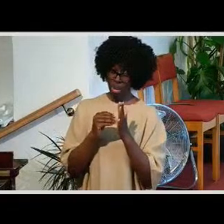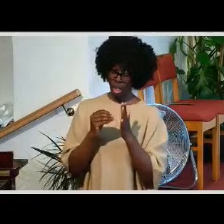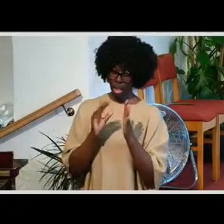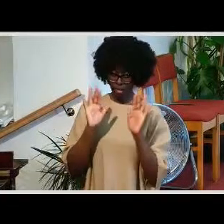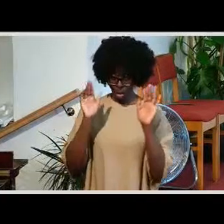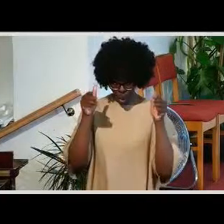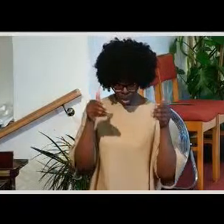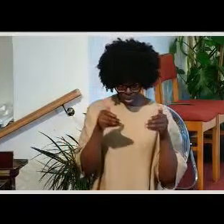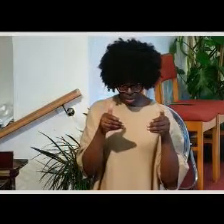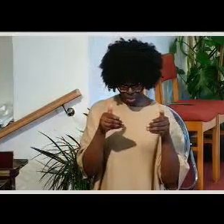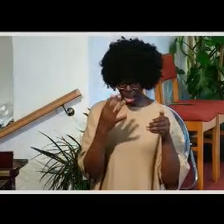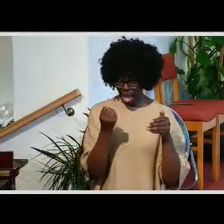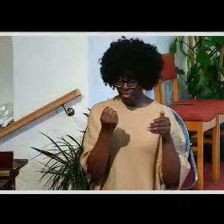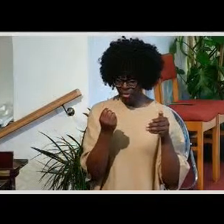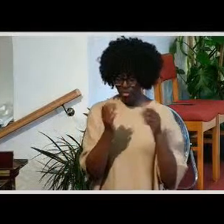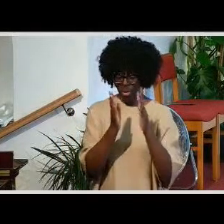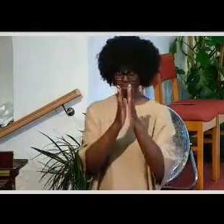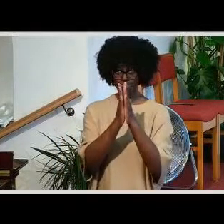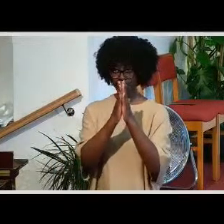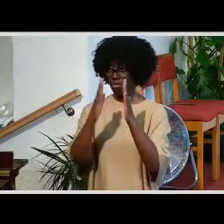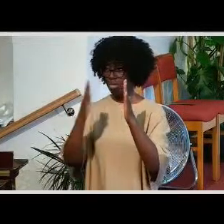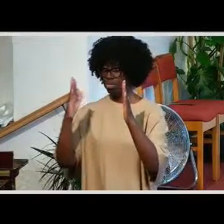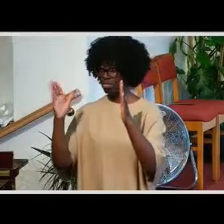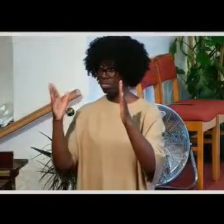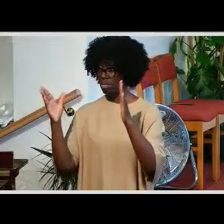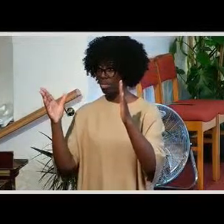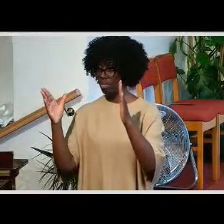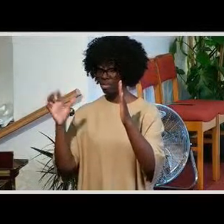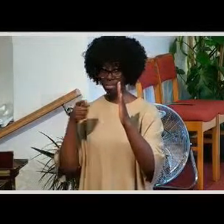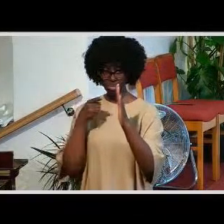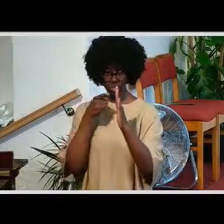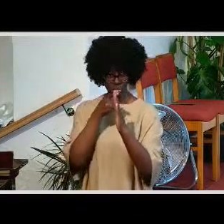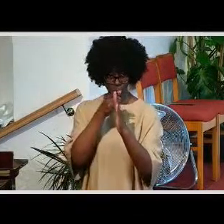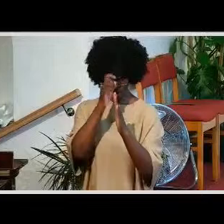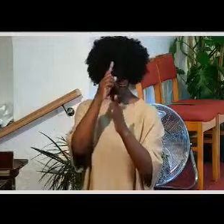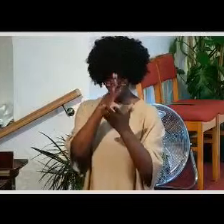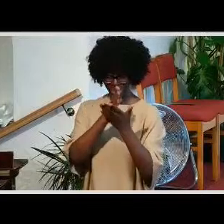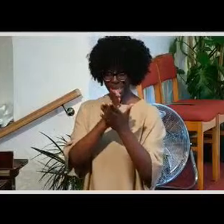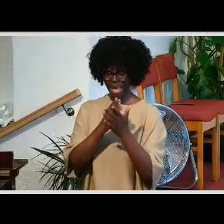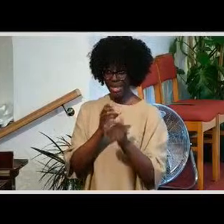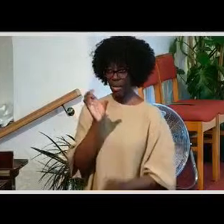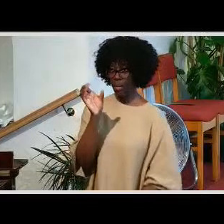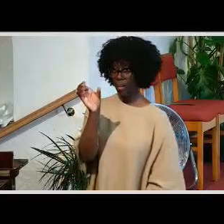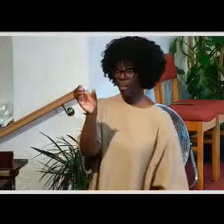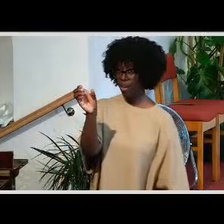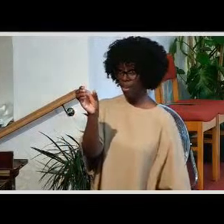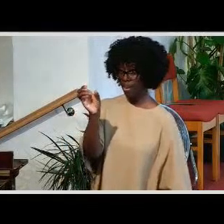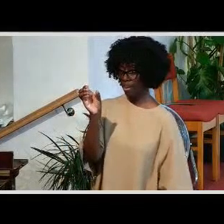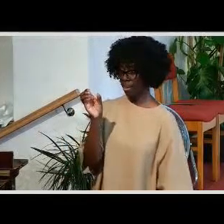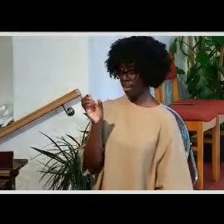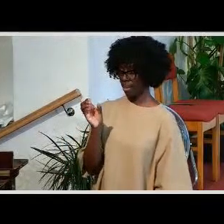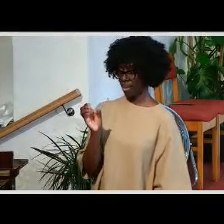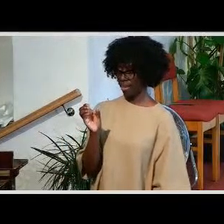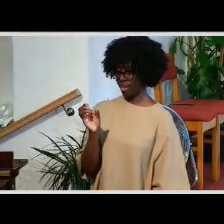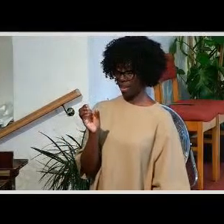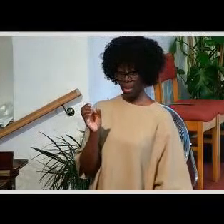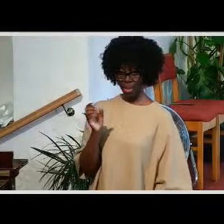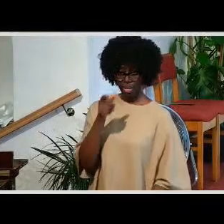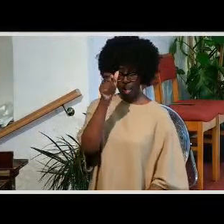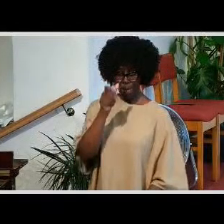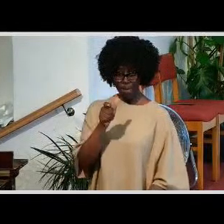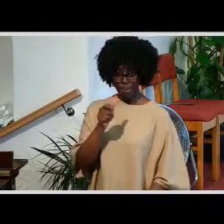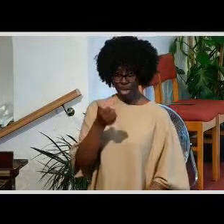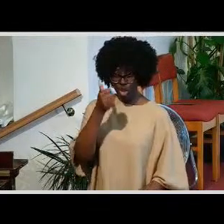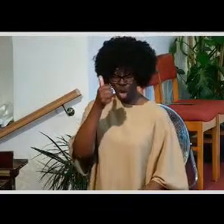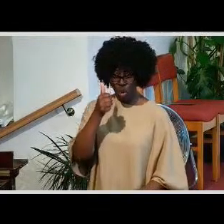have a bookshelf of books and you remove one book from one of the rows, that person with autism can tell you which book was